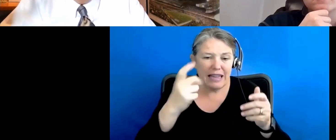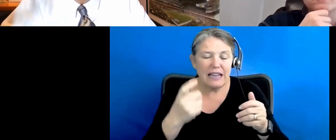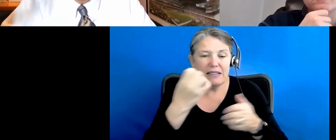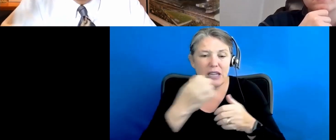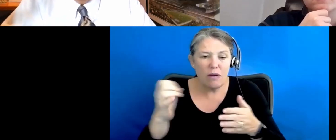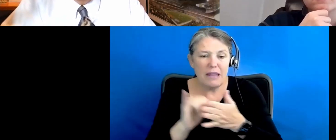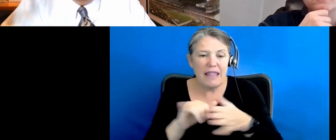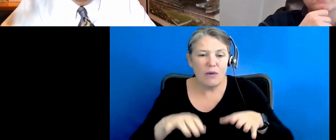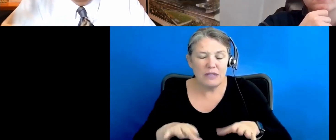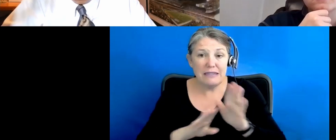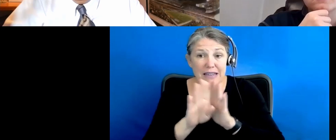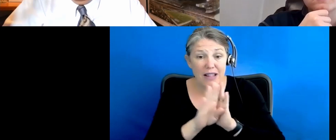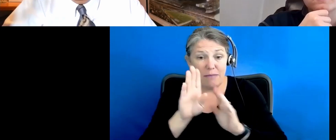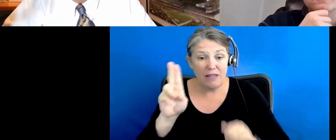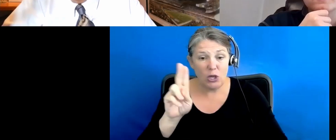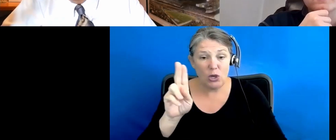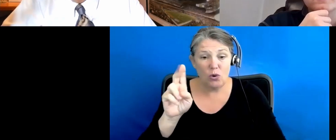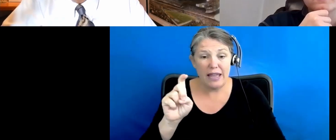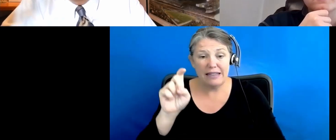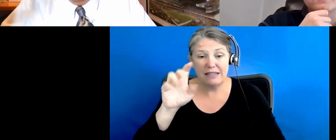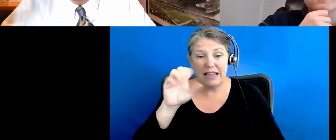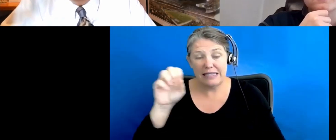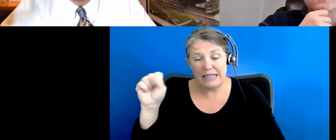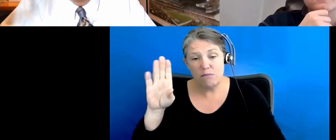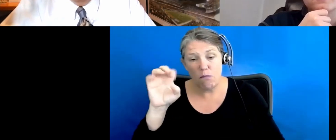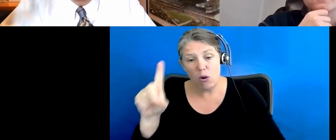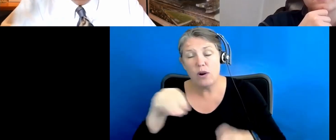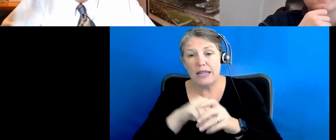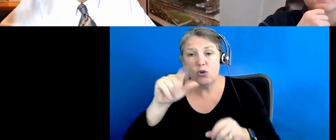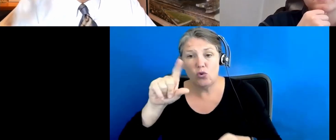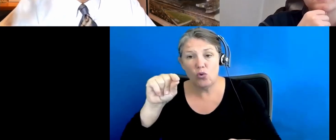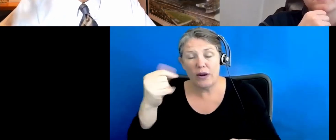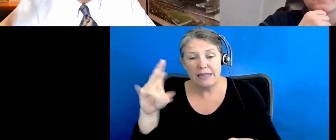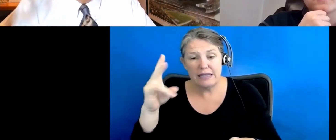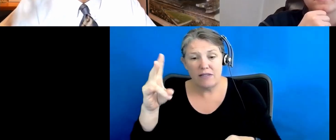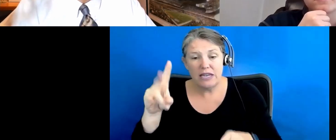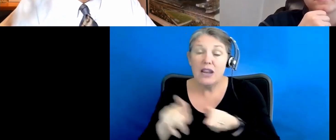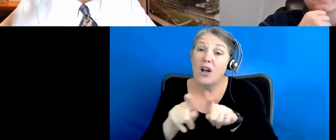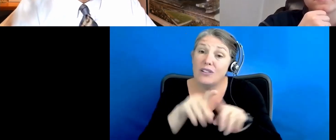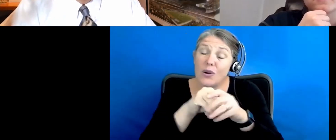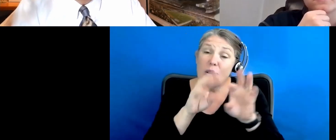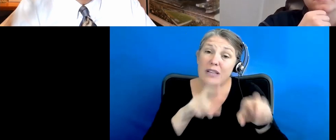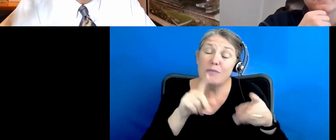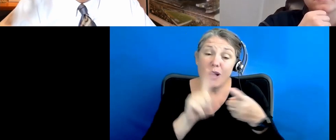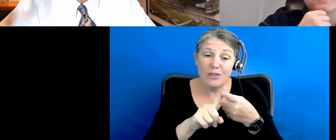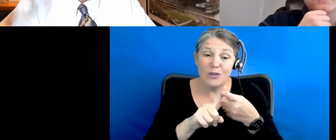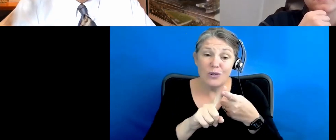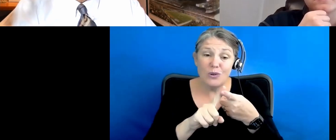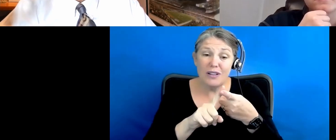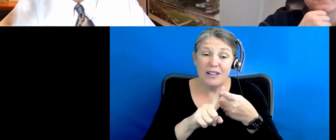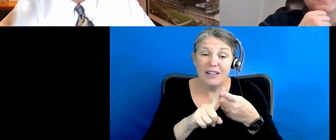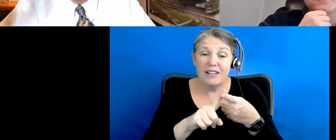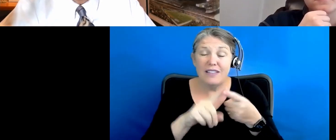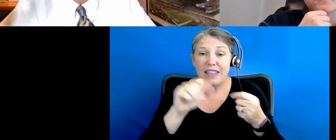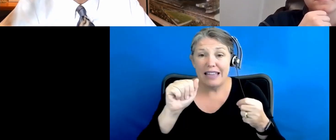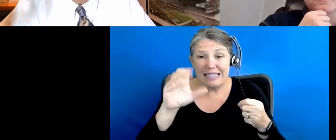Board in 2017. Again, in response to a mandate under the Affordable Care Act, the U.S. Access Board, which